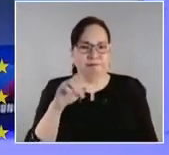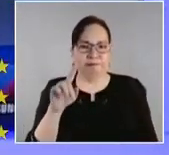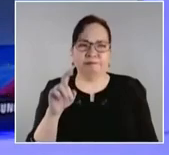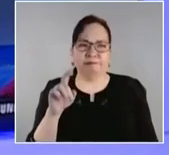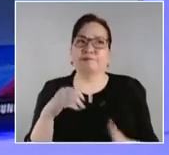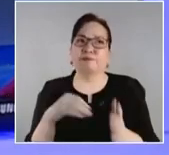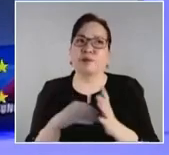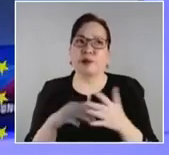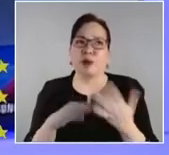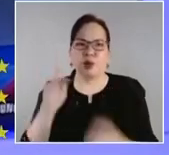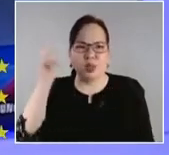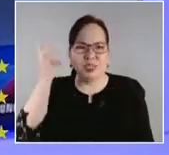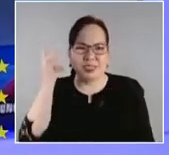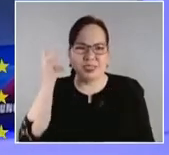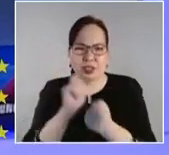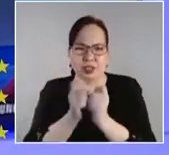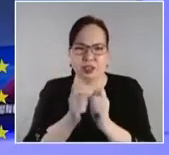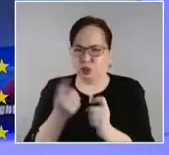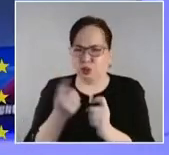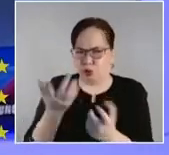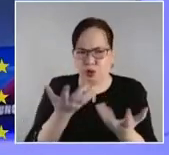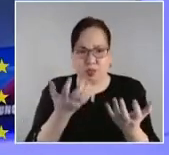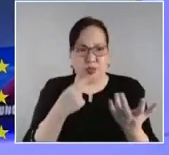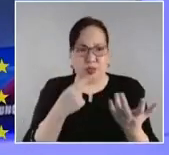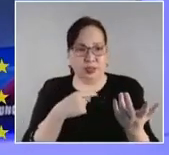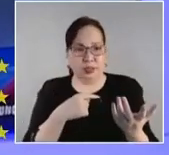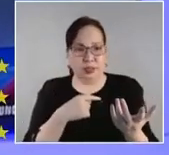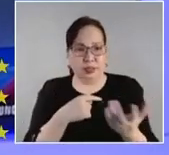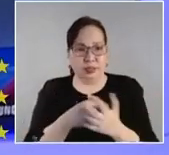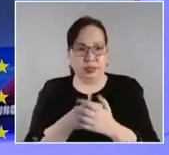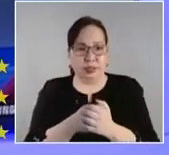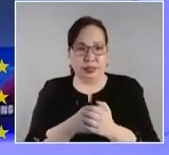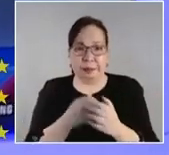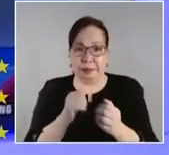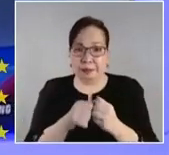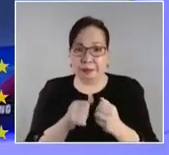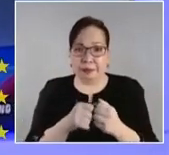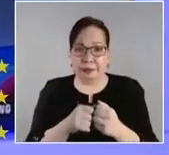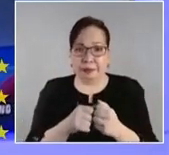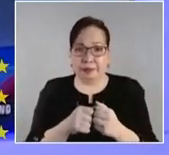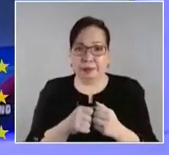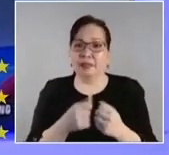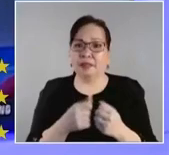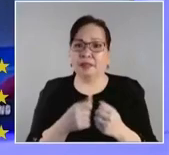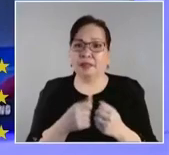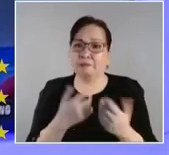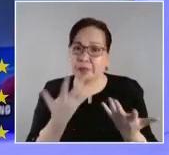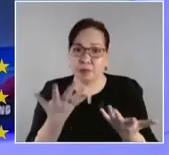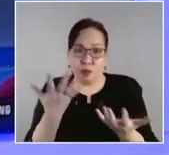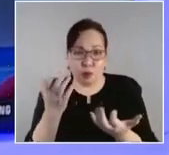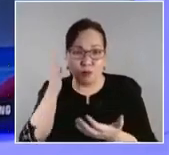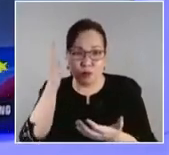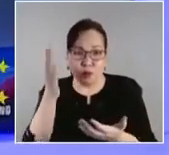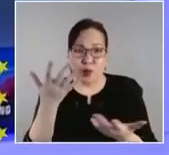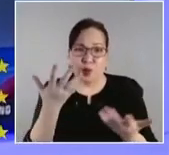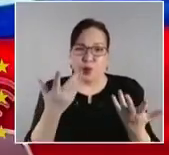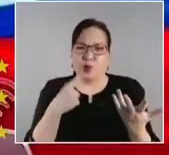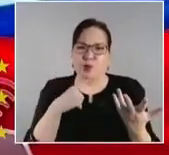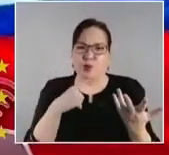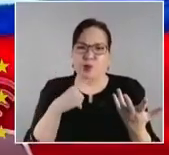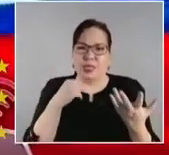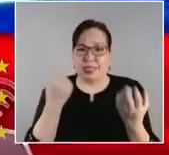a system where we have where we do not have 10 candidates running for president and 9 for VP. Sobrang dami, hindi po